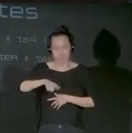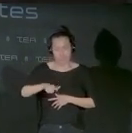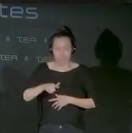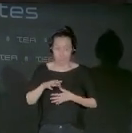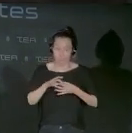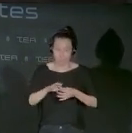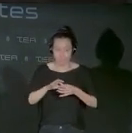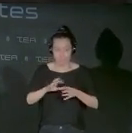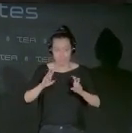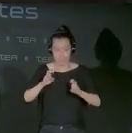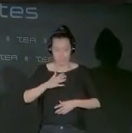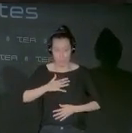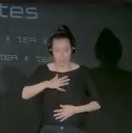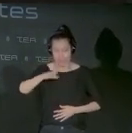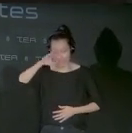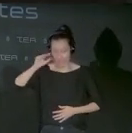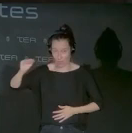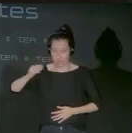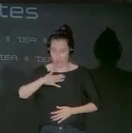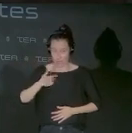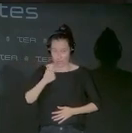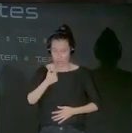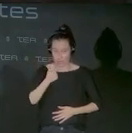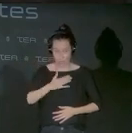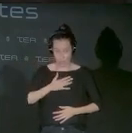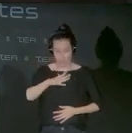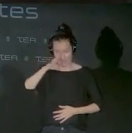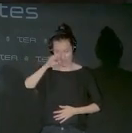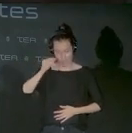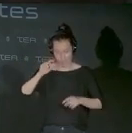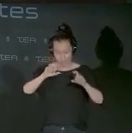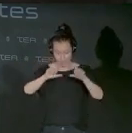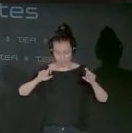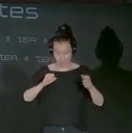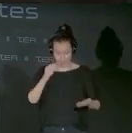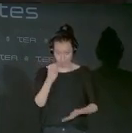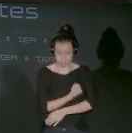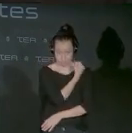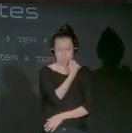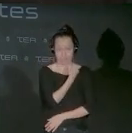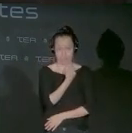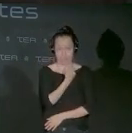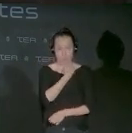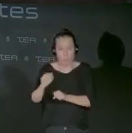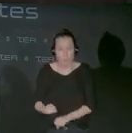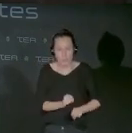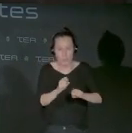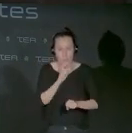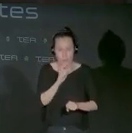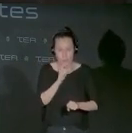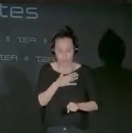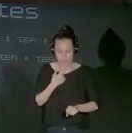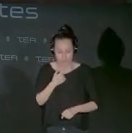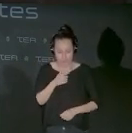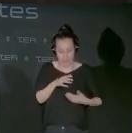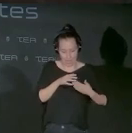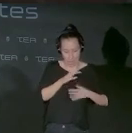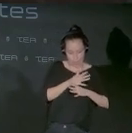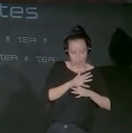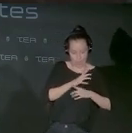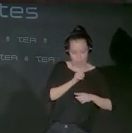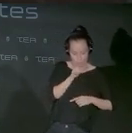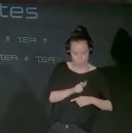of the companies? So not only from the player perspective, but like the companies that invest resources into building brands or building